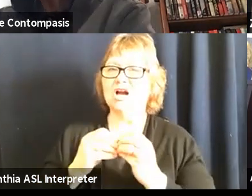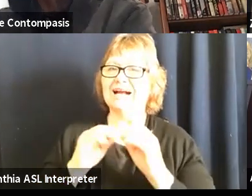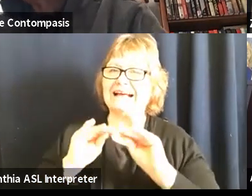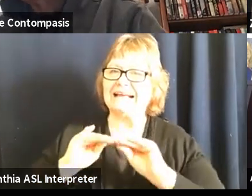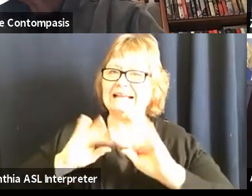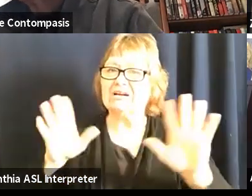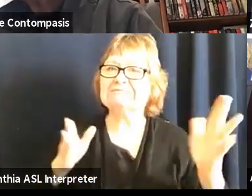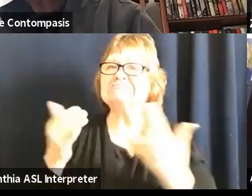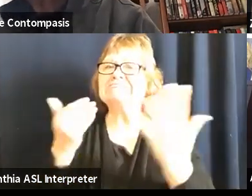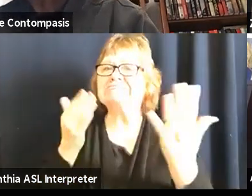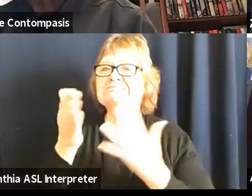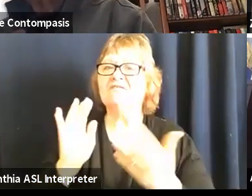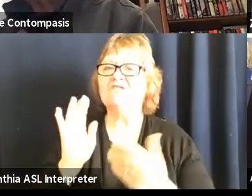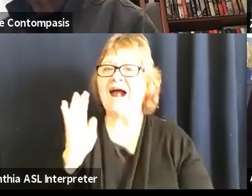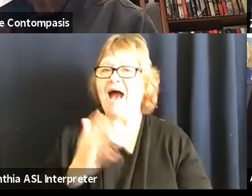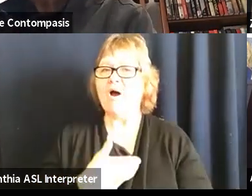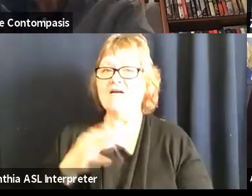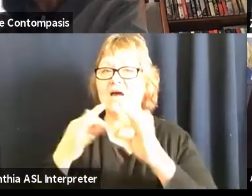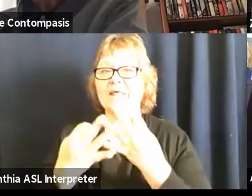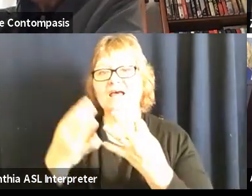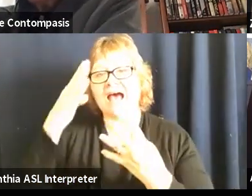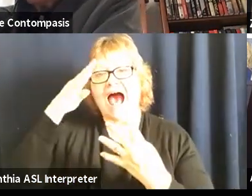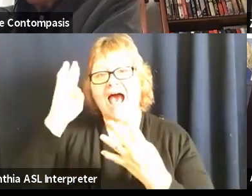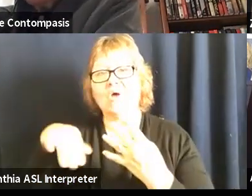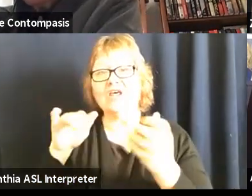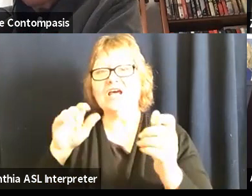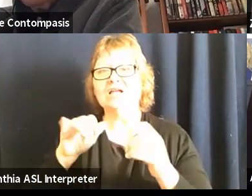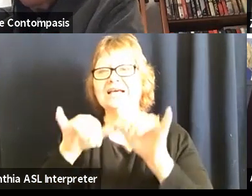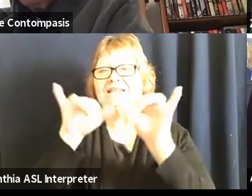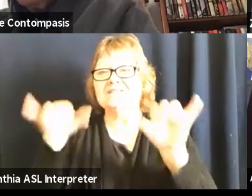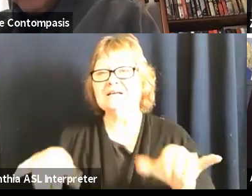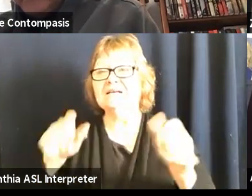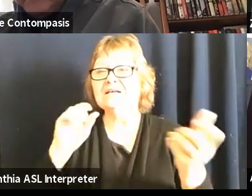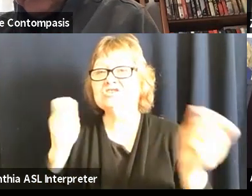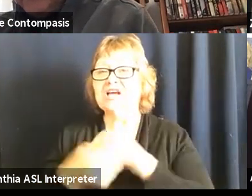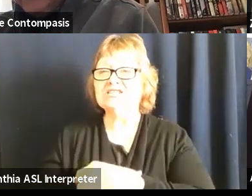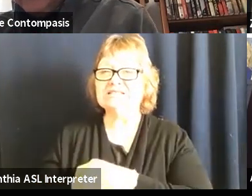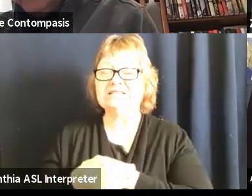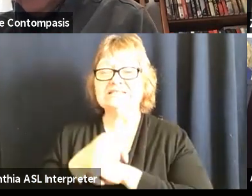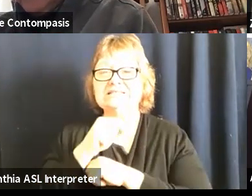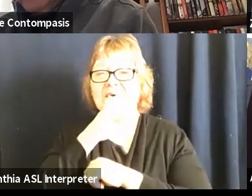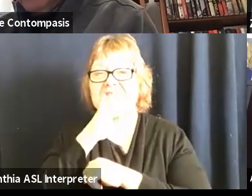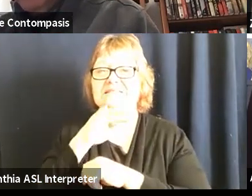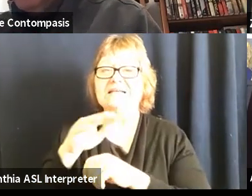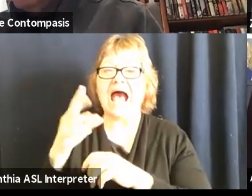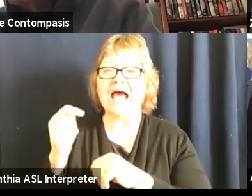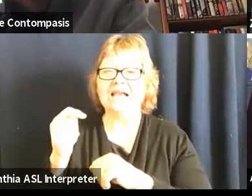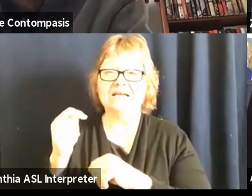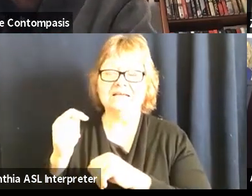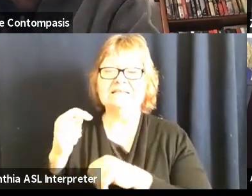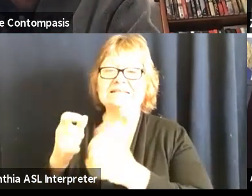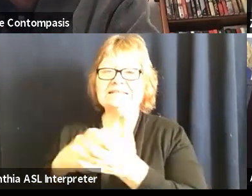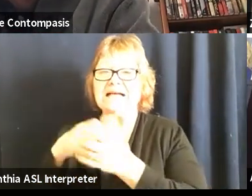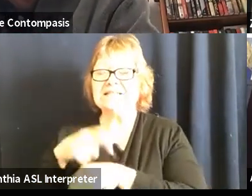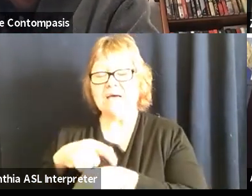own family, I know that making systemic change is messy and will take time. So I'm here to express my strong support for the